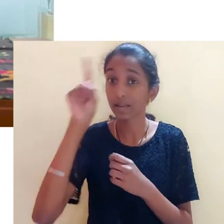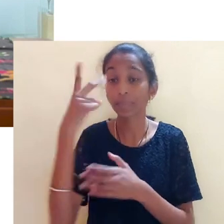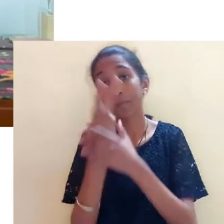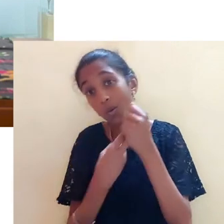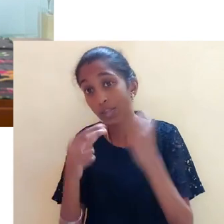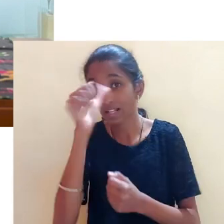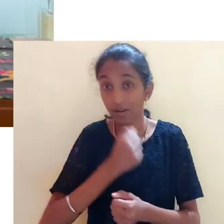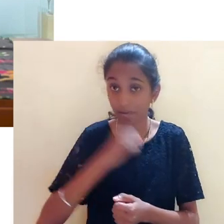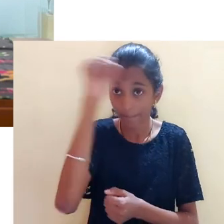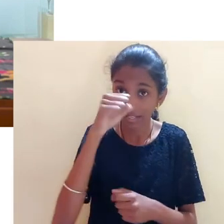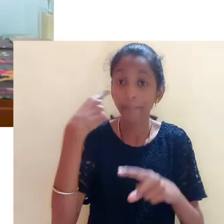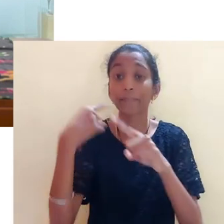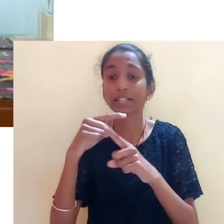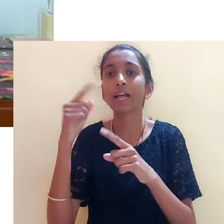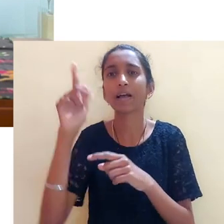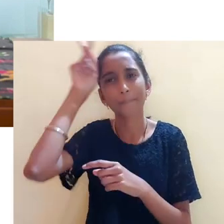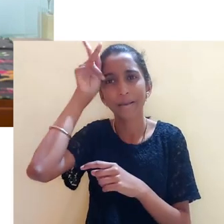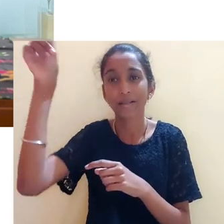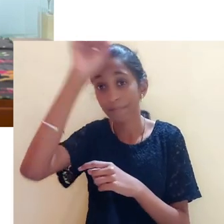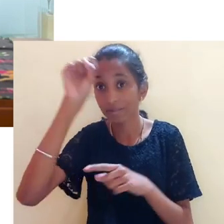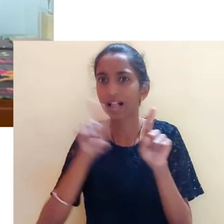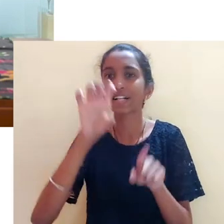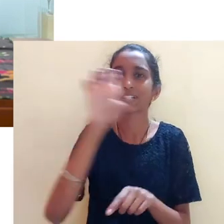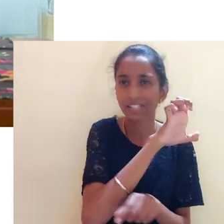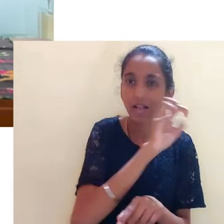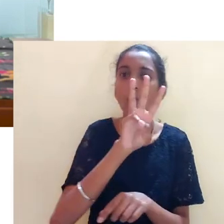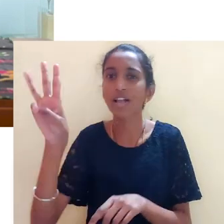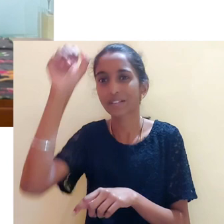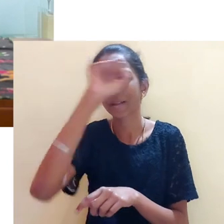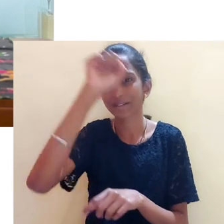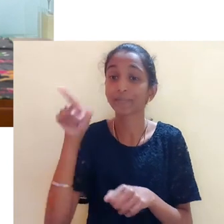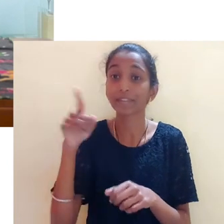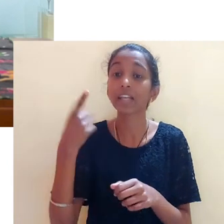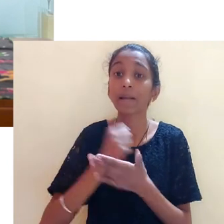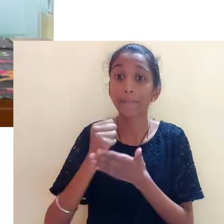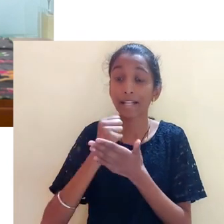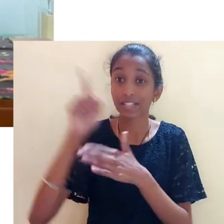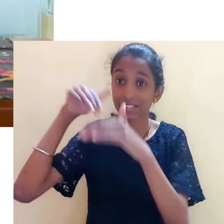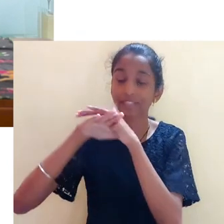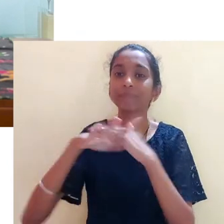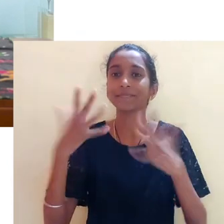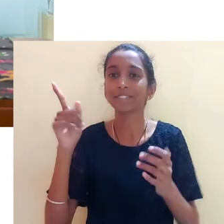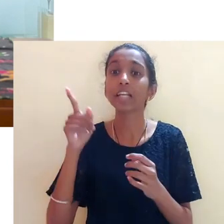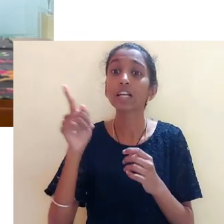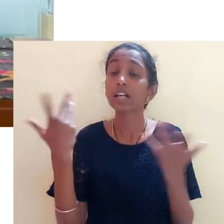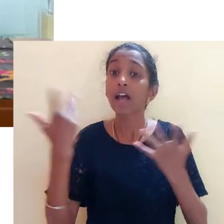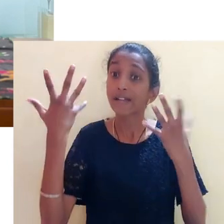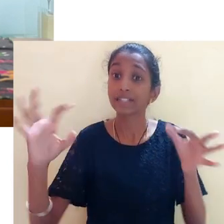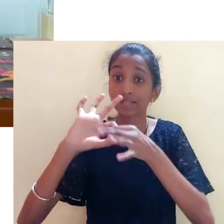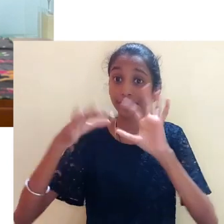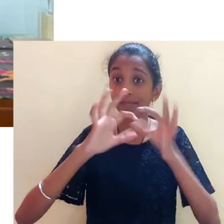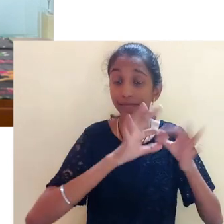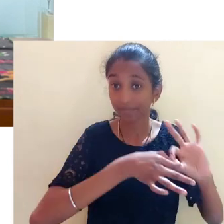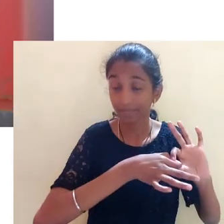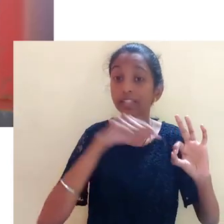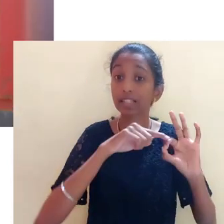in India and Pakistan, so what used to be like East Punjab and West Punjab, it's practiced there. And it does have links to like this